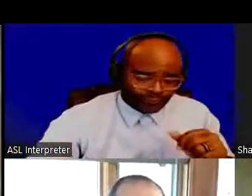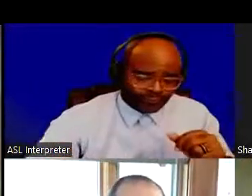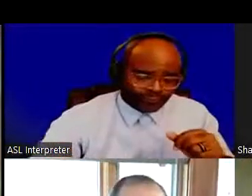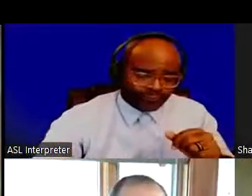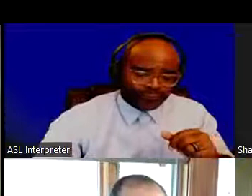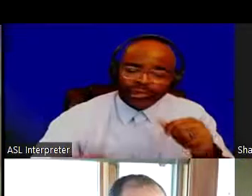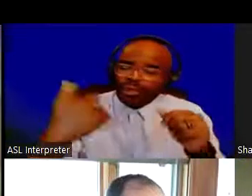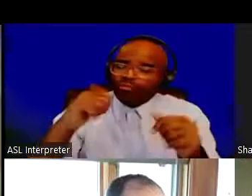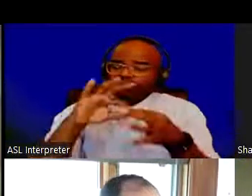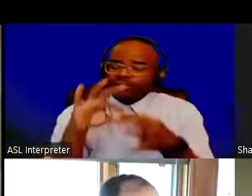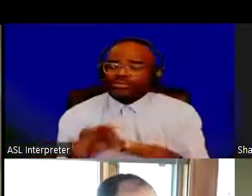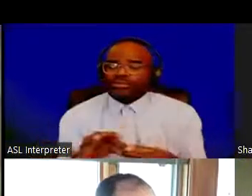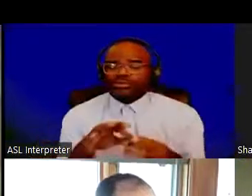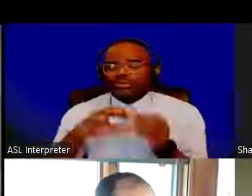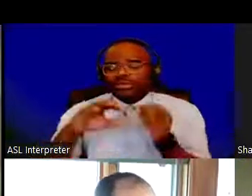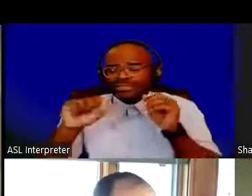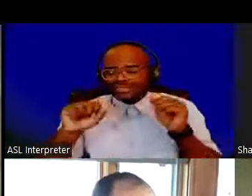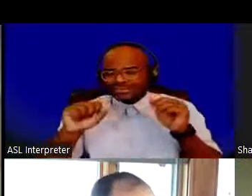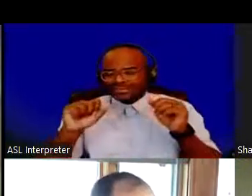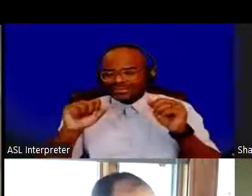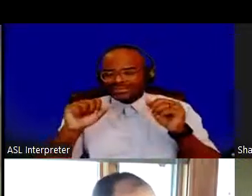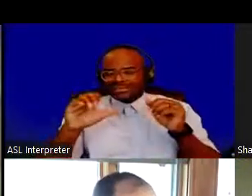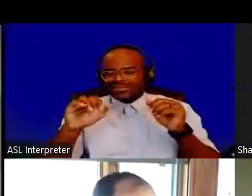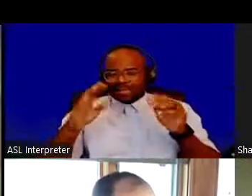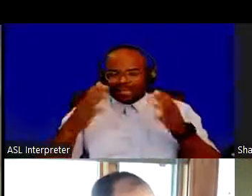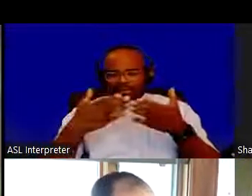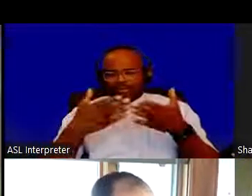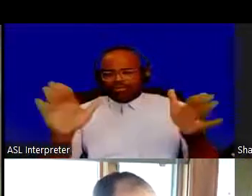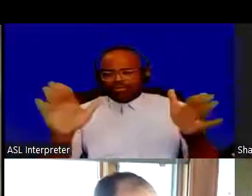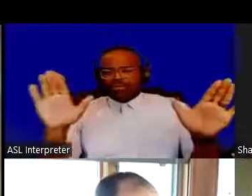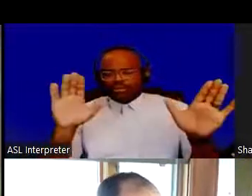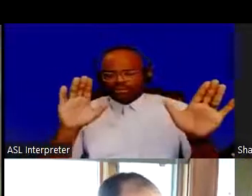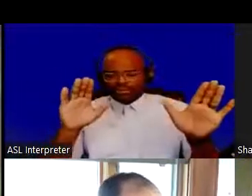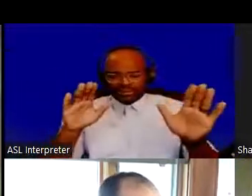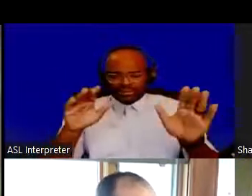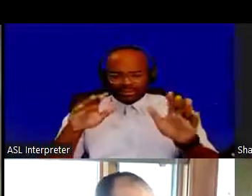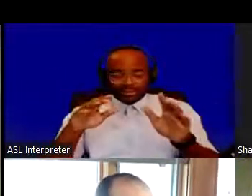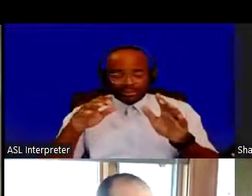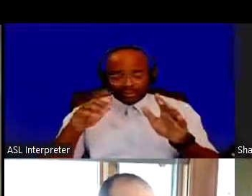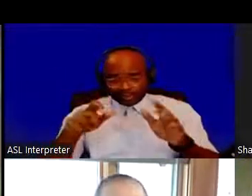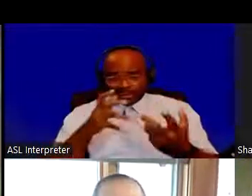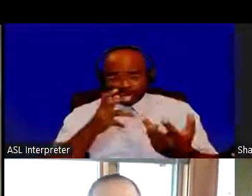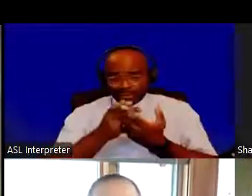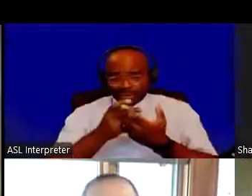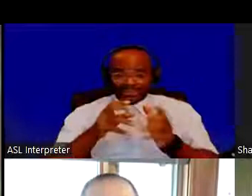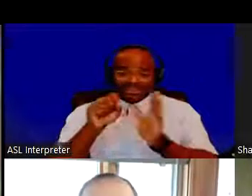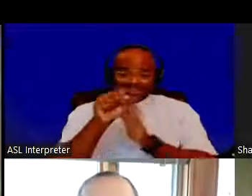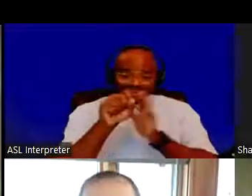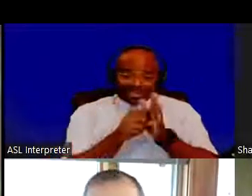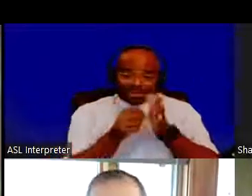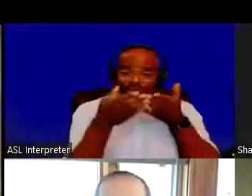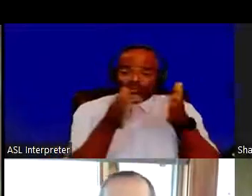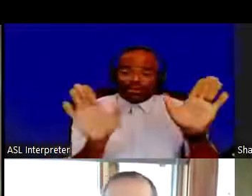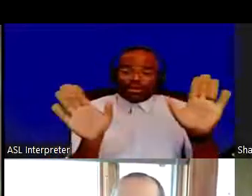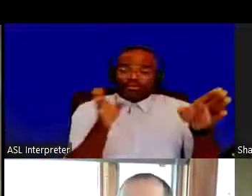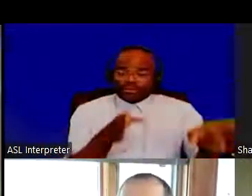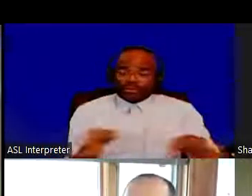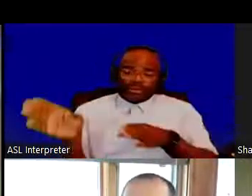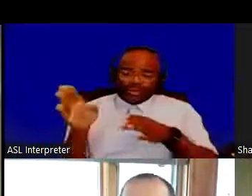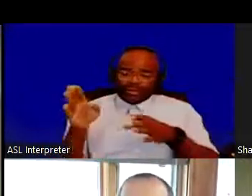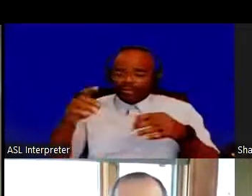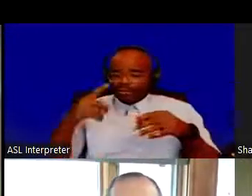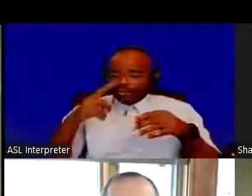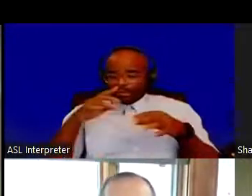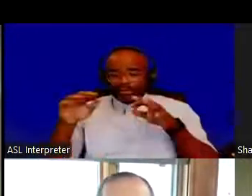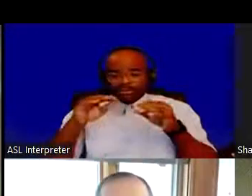the scale of conservation planning that the menus can be designed for. Can they be applied for statewide planning? So if you want to give a preview now, and then you